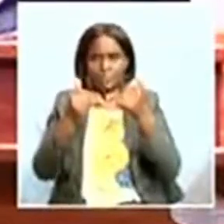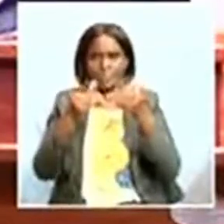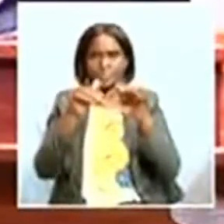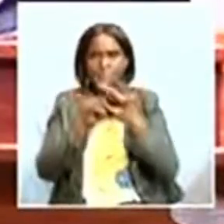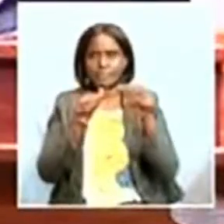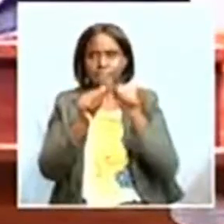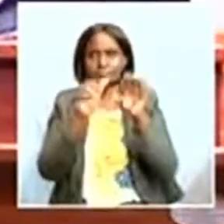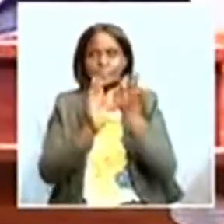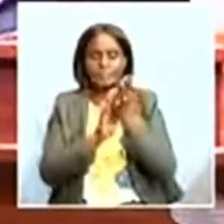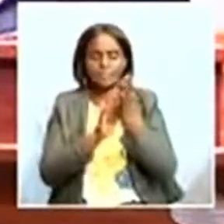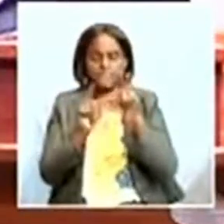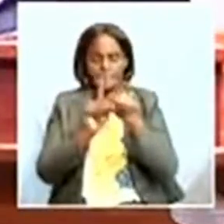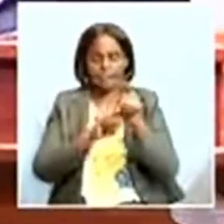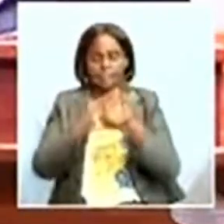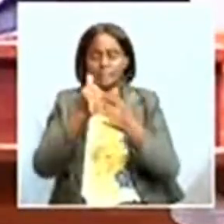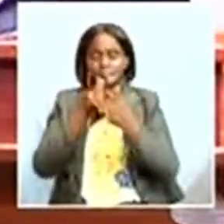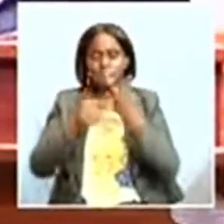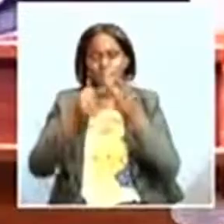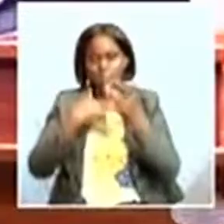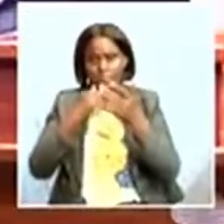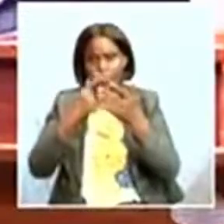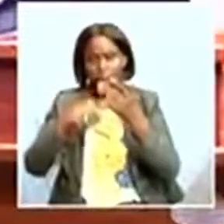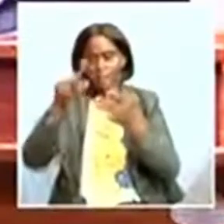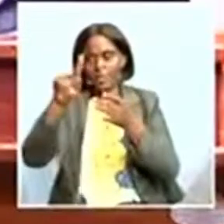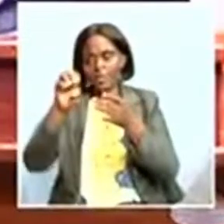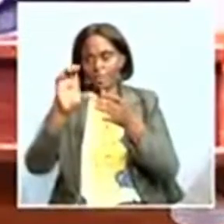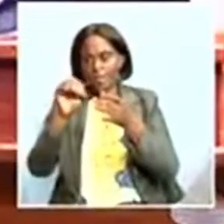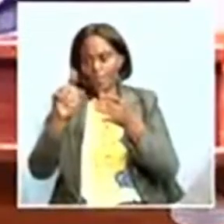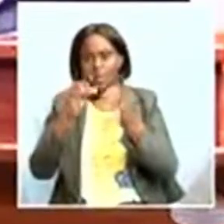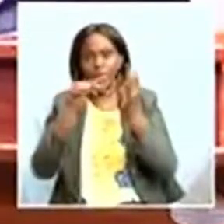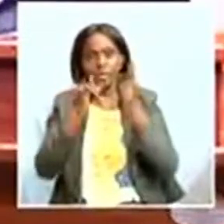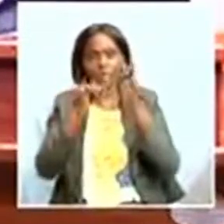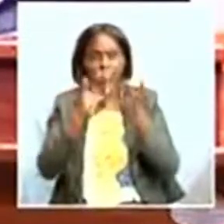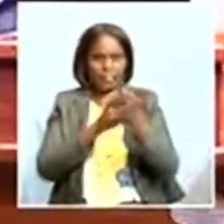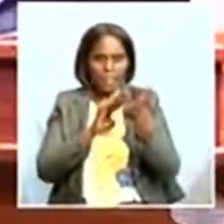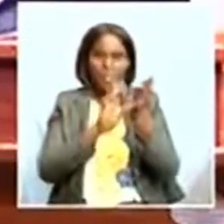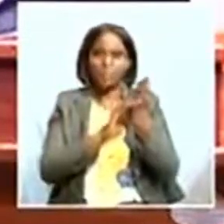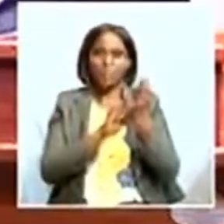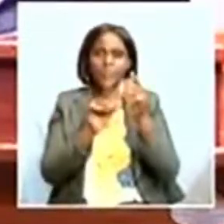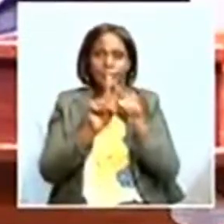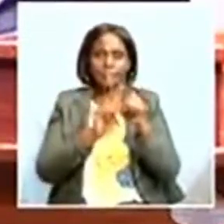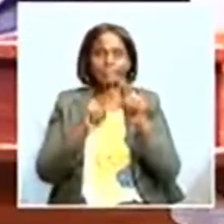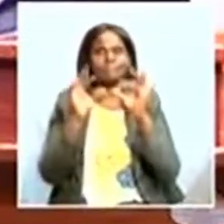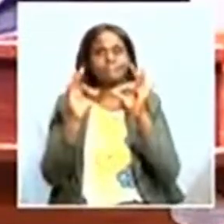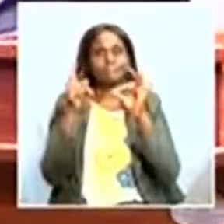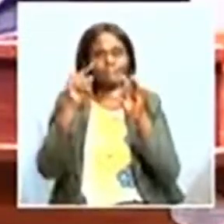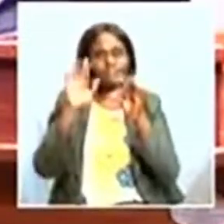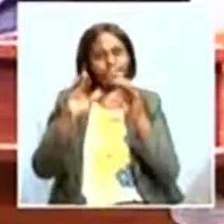existing schools, the POs have been instructed to identify basic schools suitable for upgrading to offer